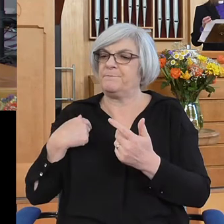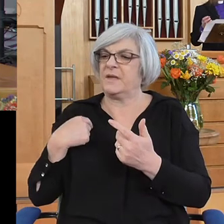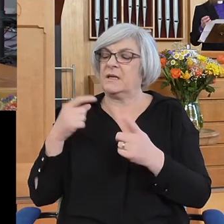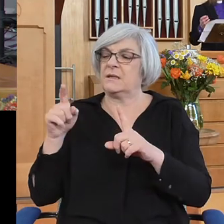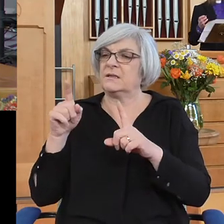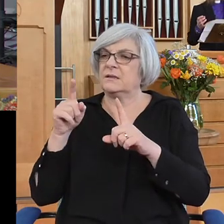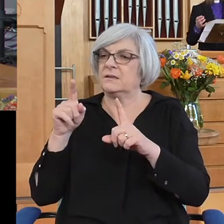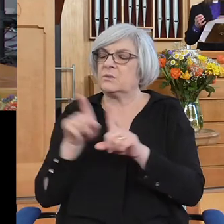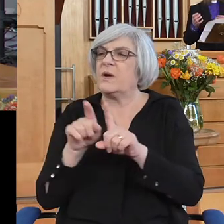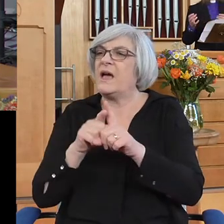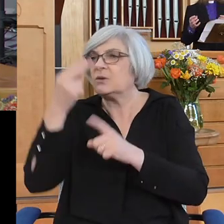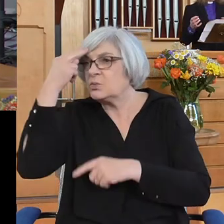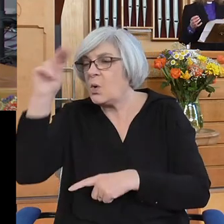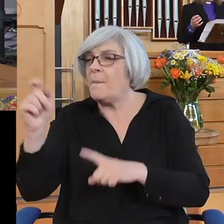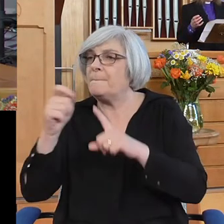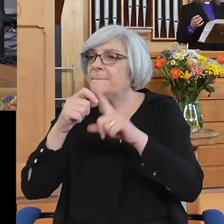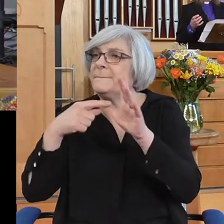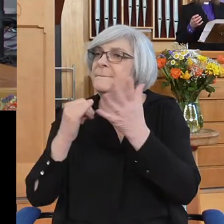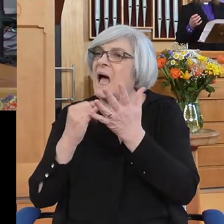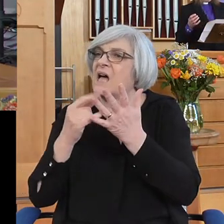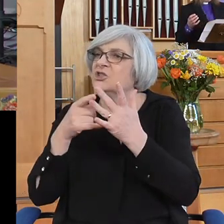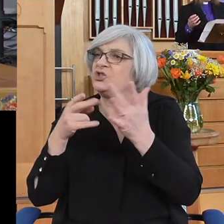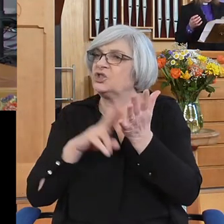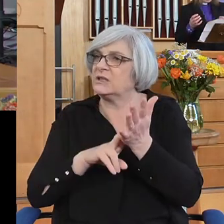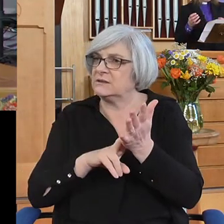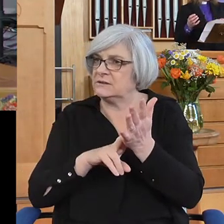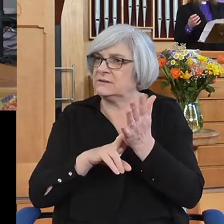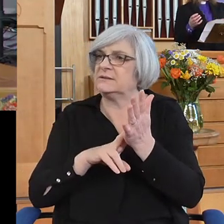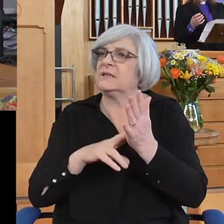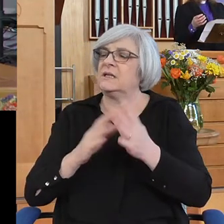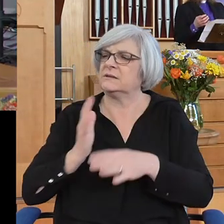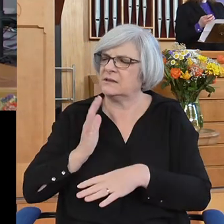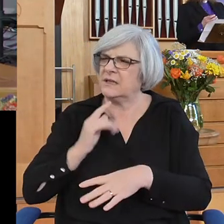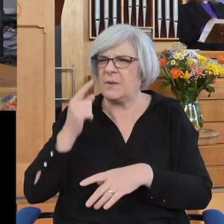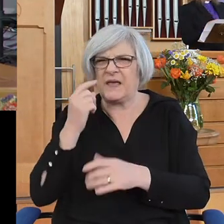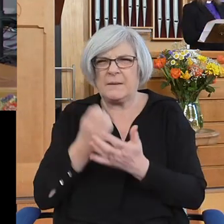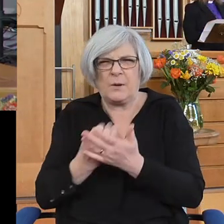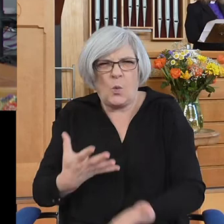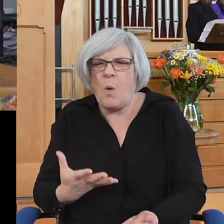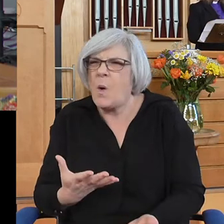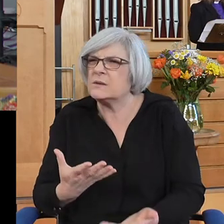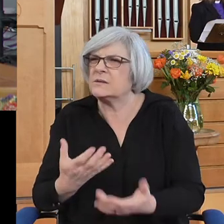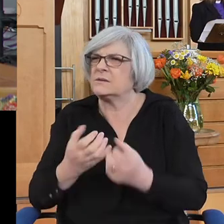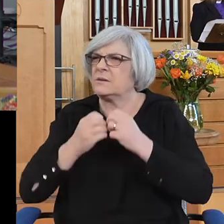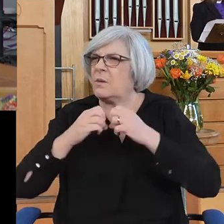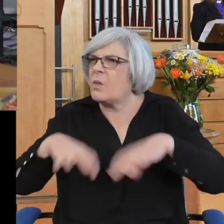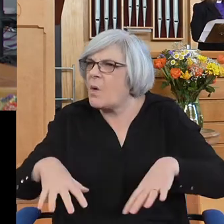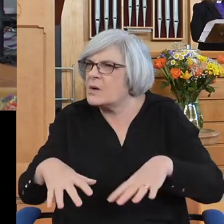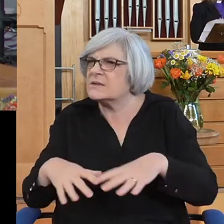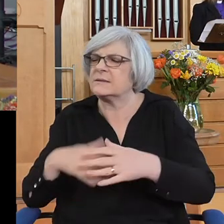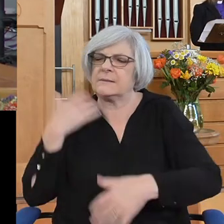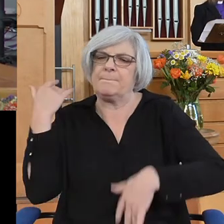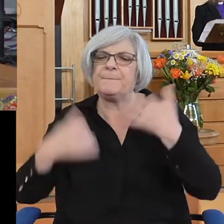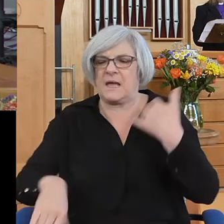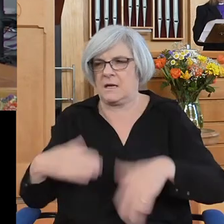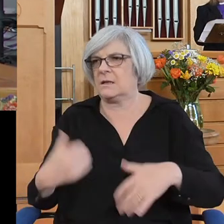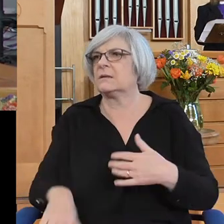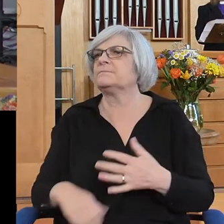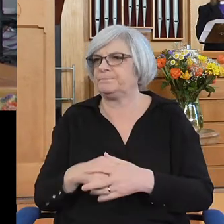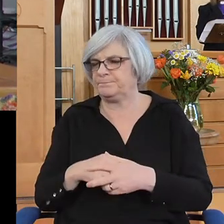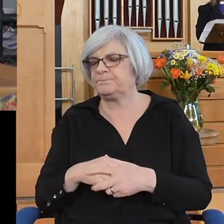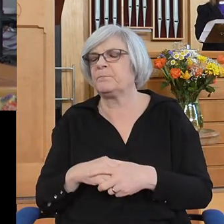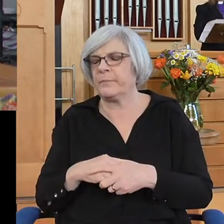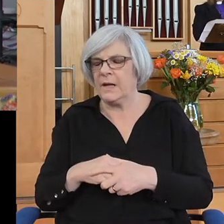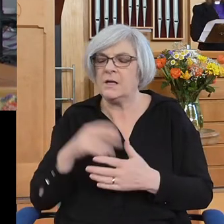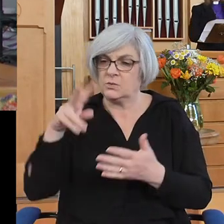Sunday, the time where we think about cost and loss and pain. And